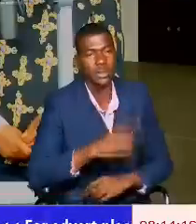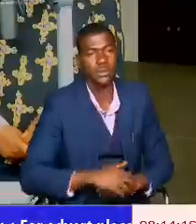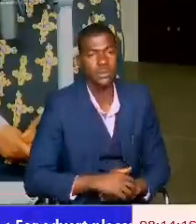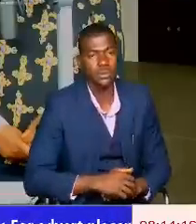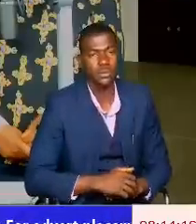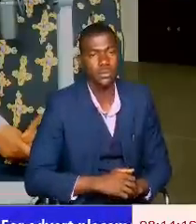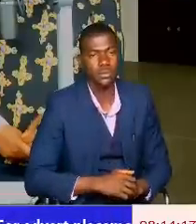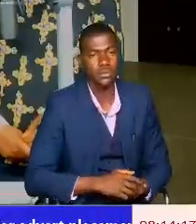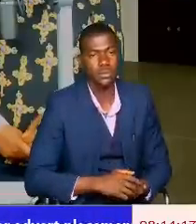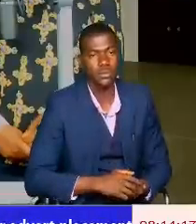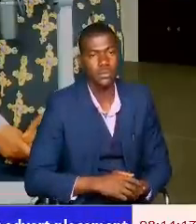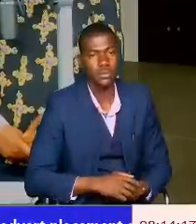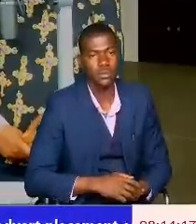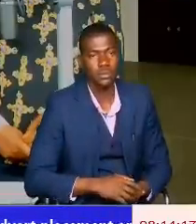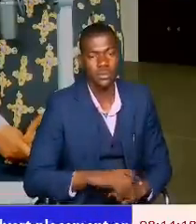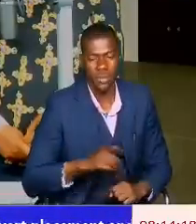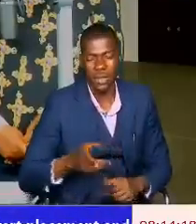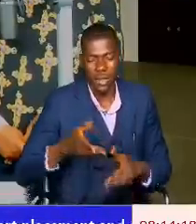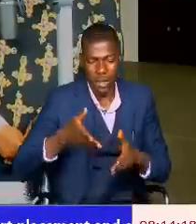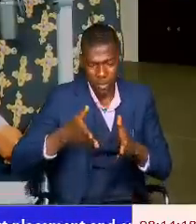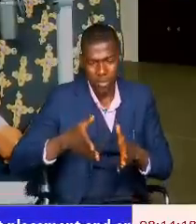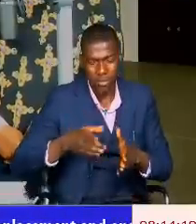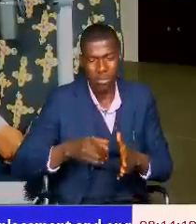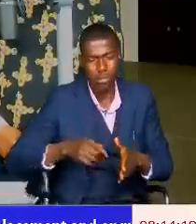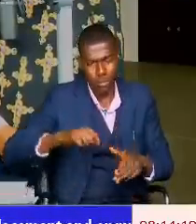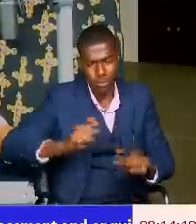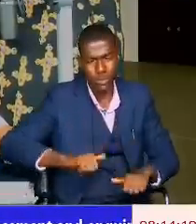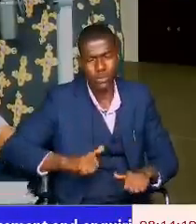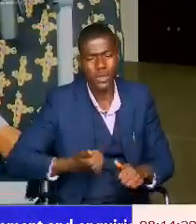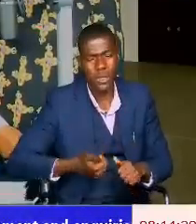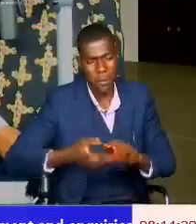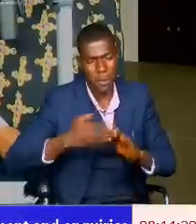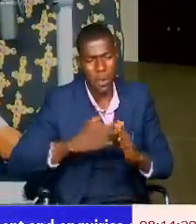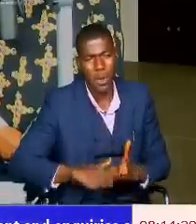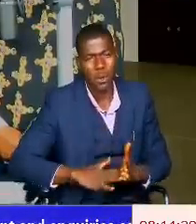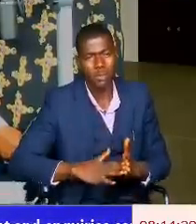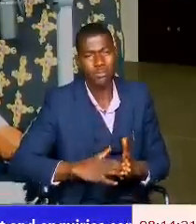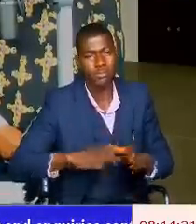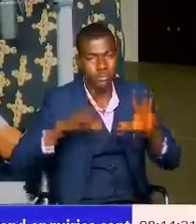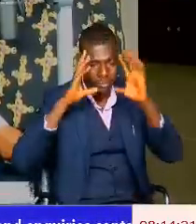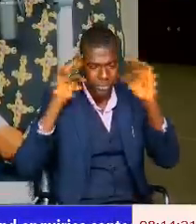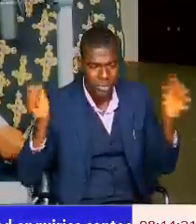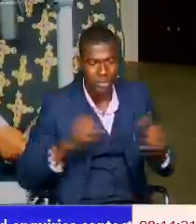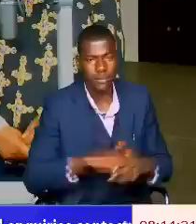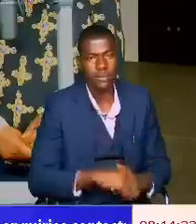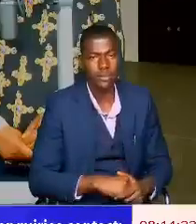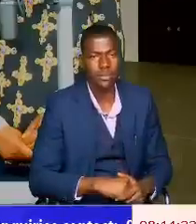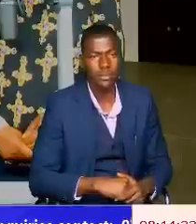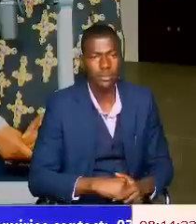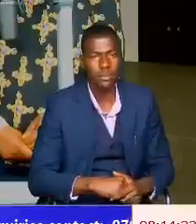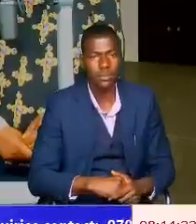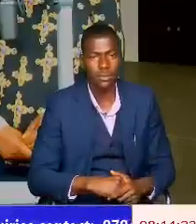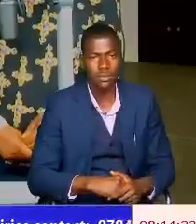May God give him the leadership of this country. Amen. May God elevate the vice president from vice